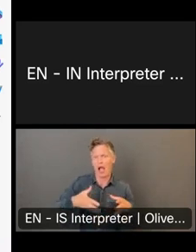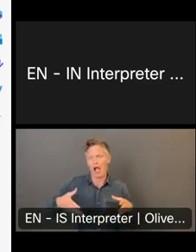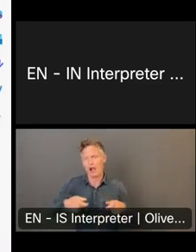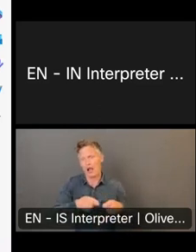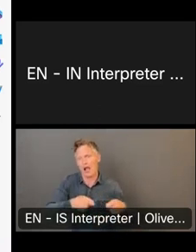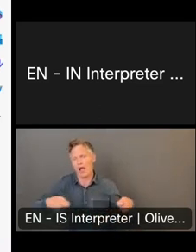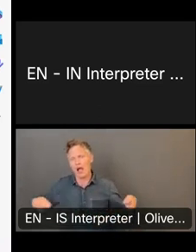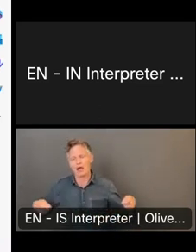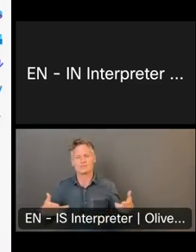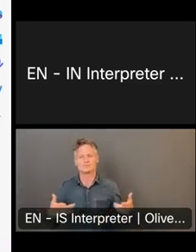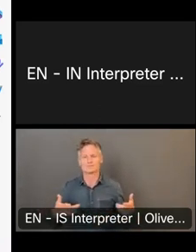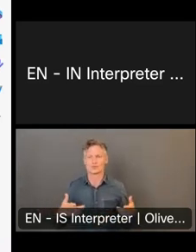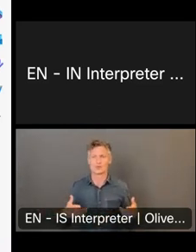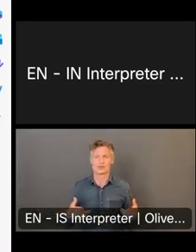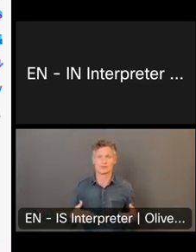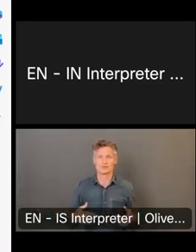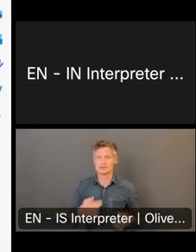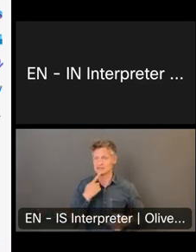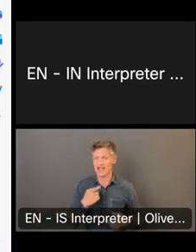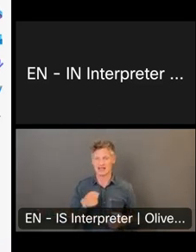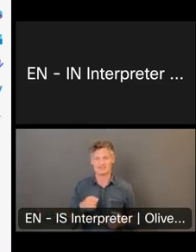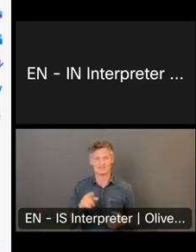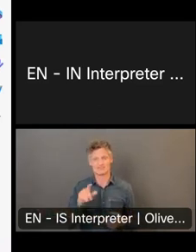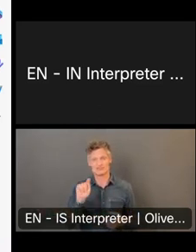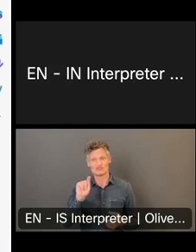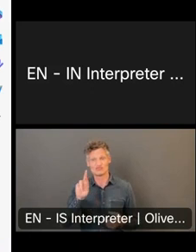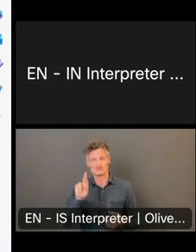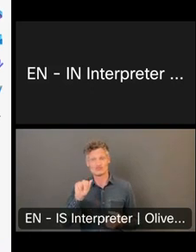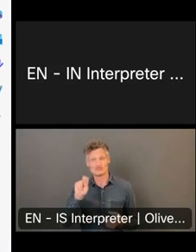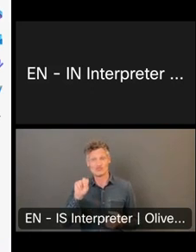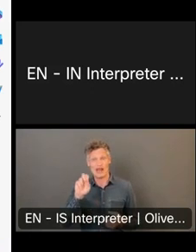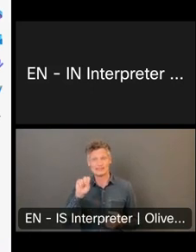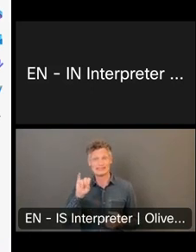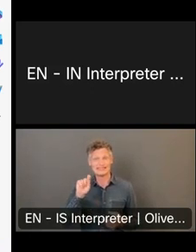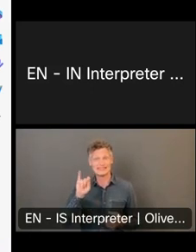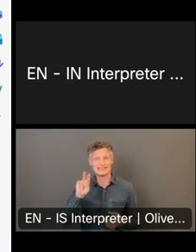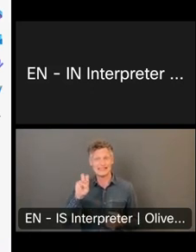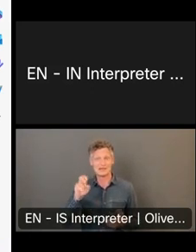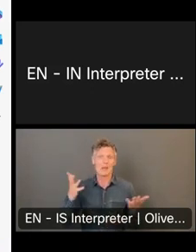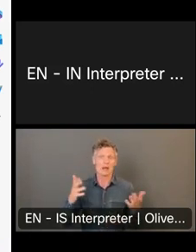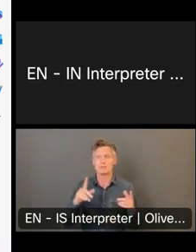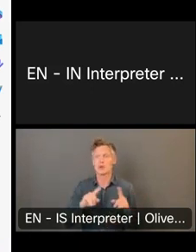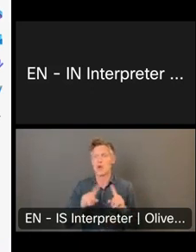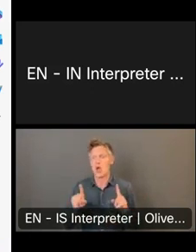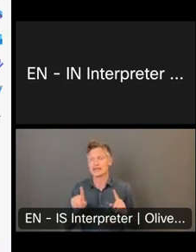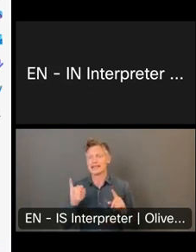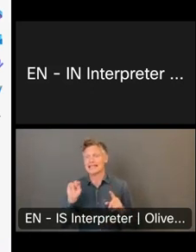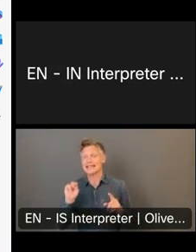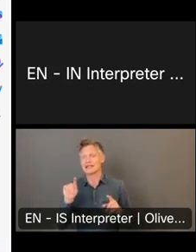never say that verb is transitive or at least not intransitive. That really, you know, you really have to,